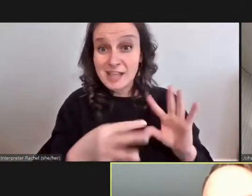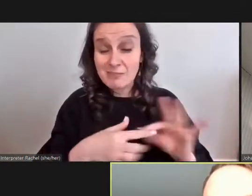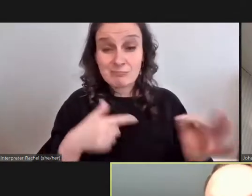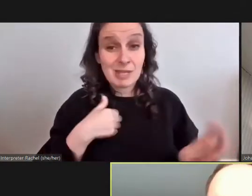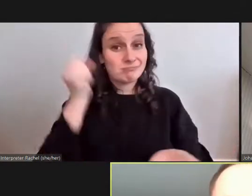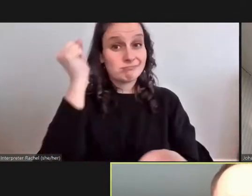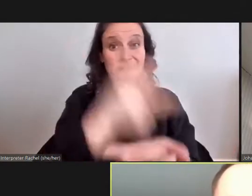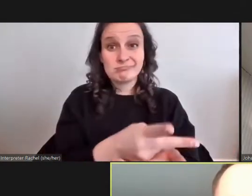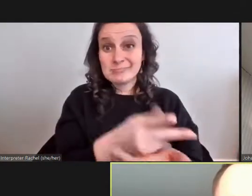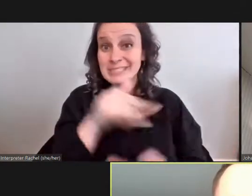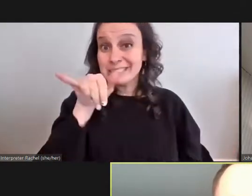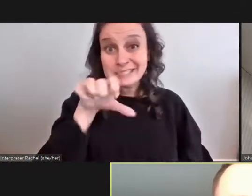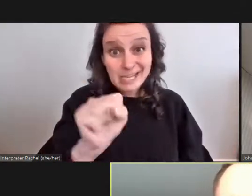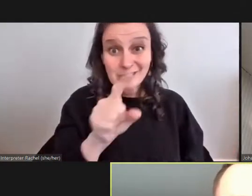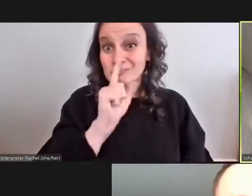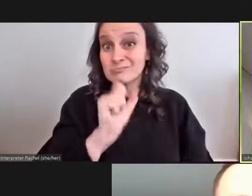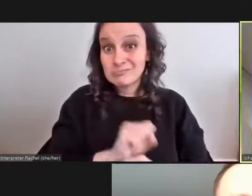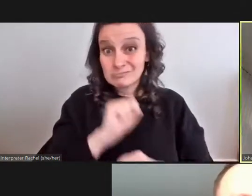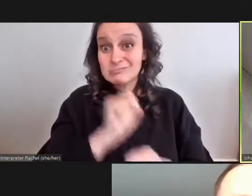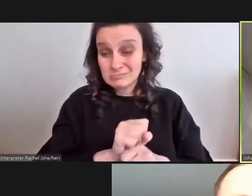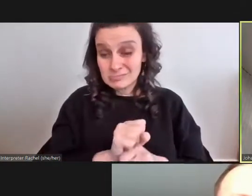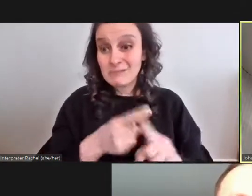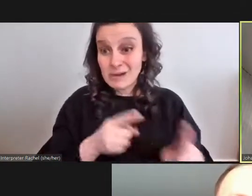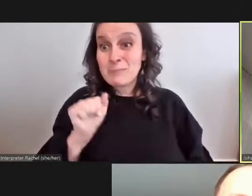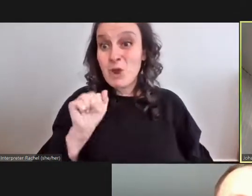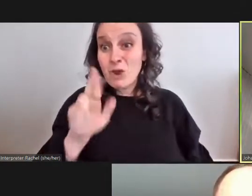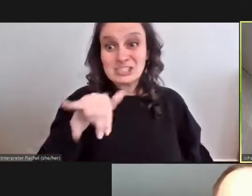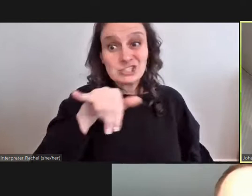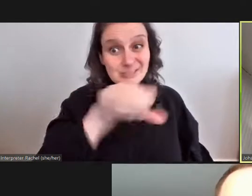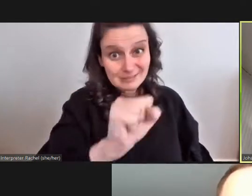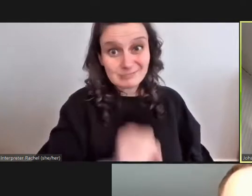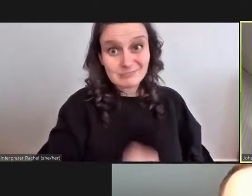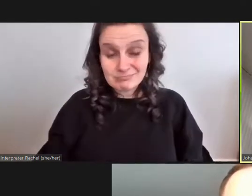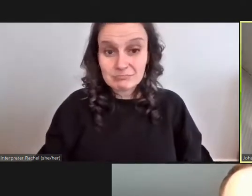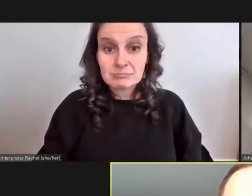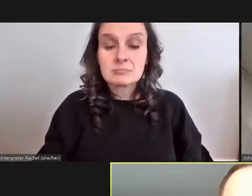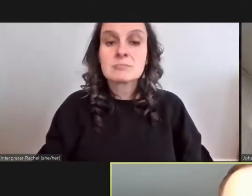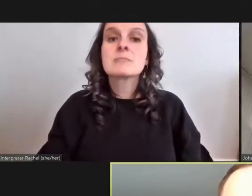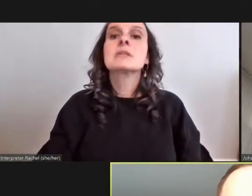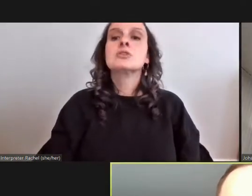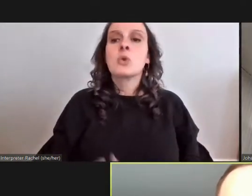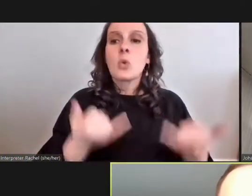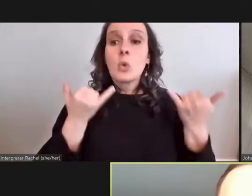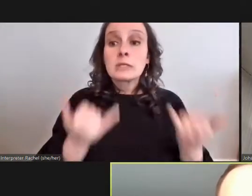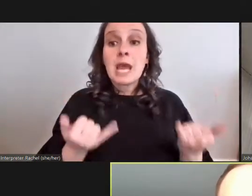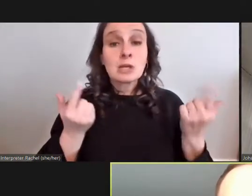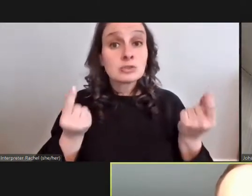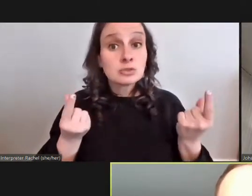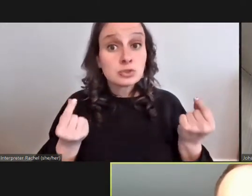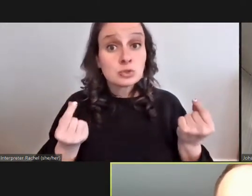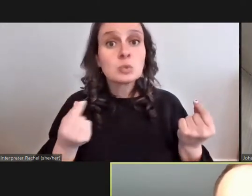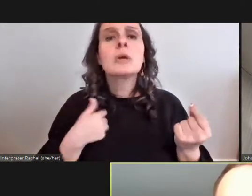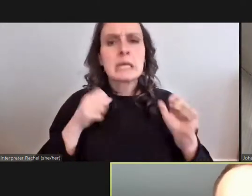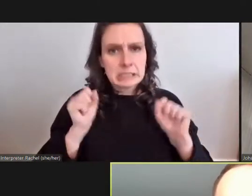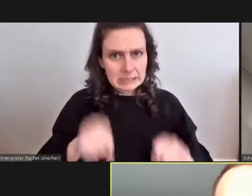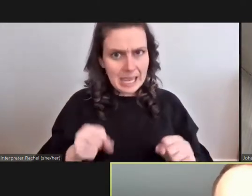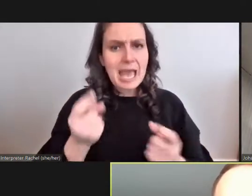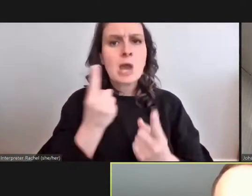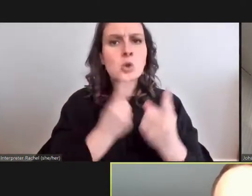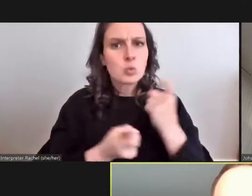approval from Outreach One, so thank you. We're gonna do question and